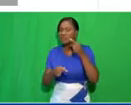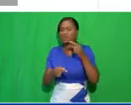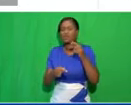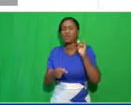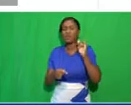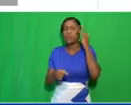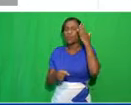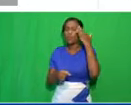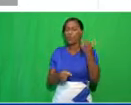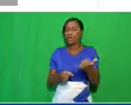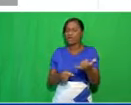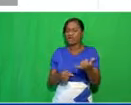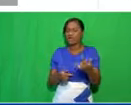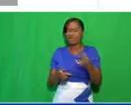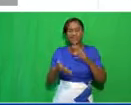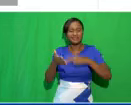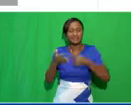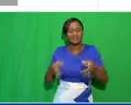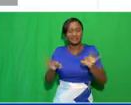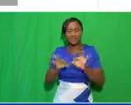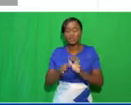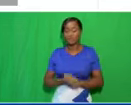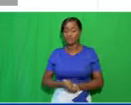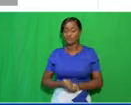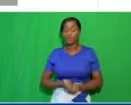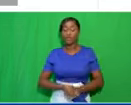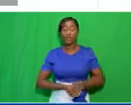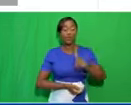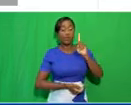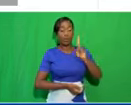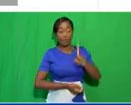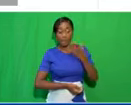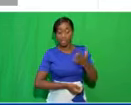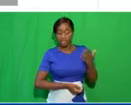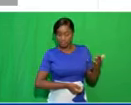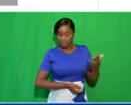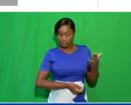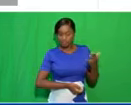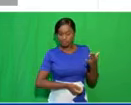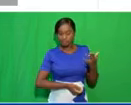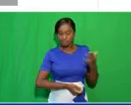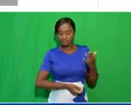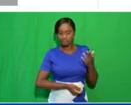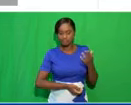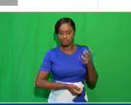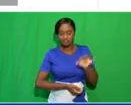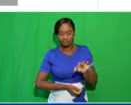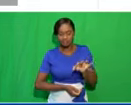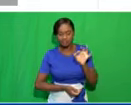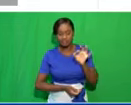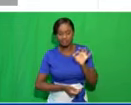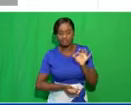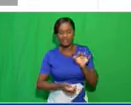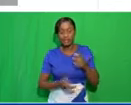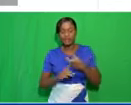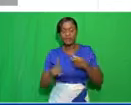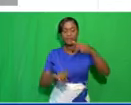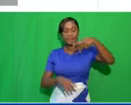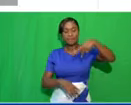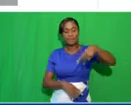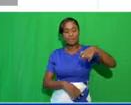reading? Because that's so essential. One of the things we would have seen coming out of some earlier data in terms of PEARLS, which